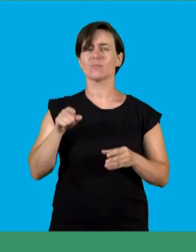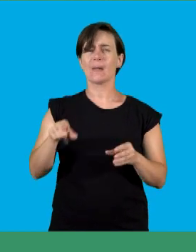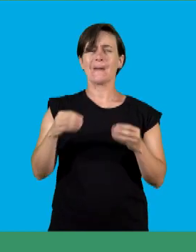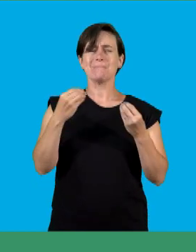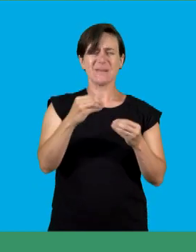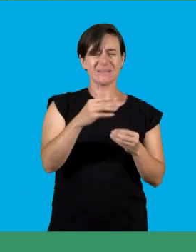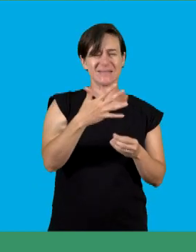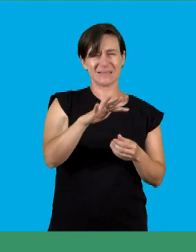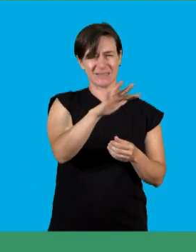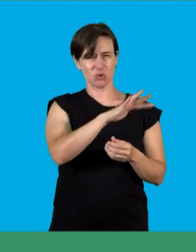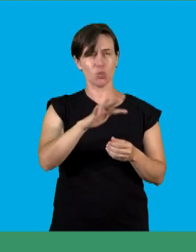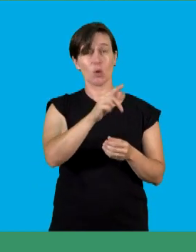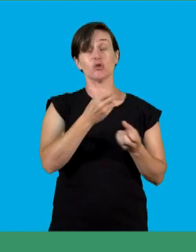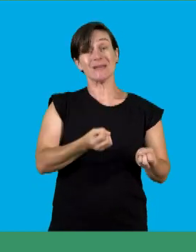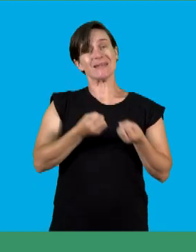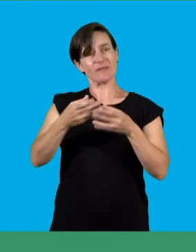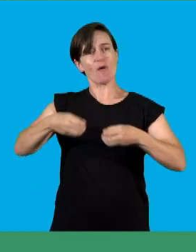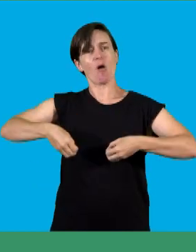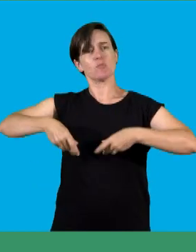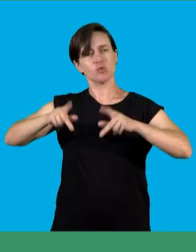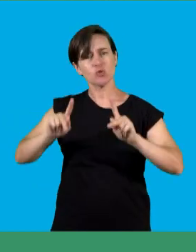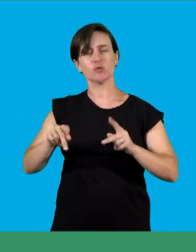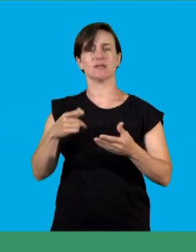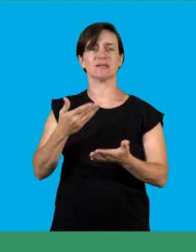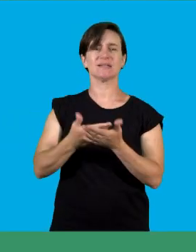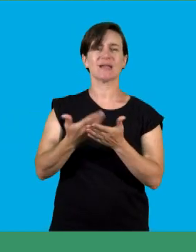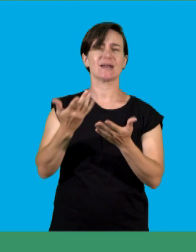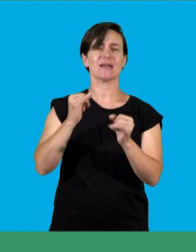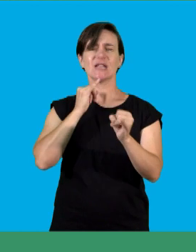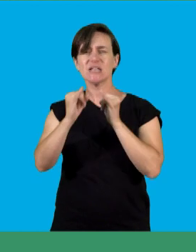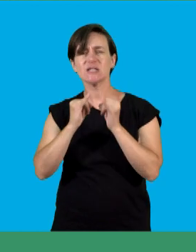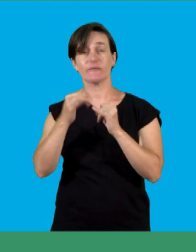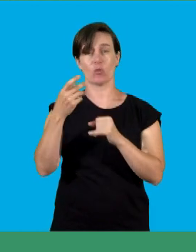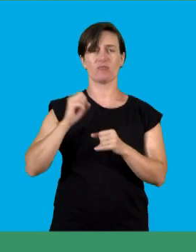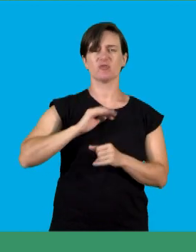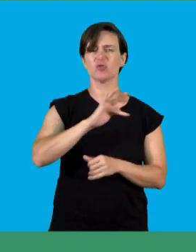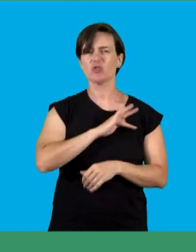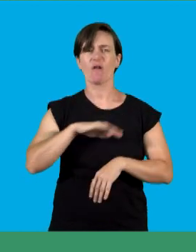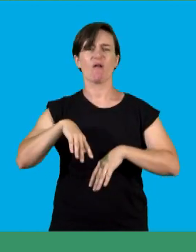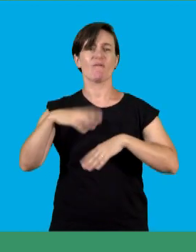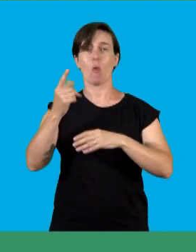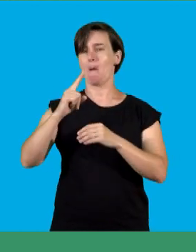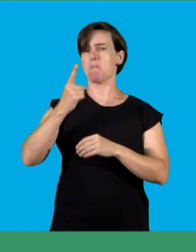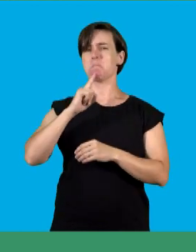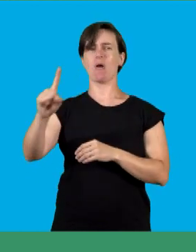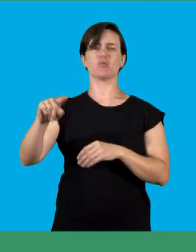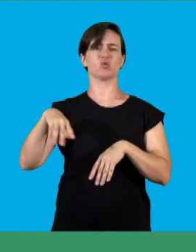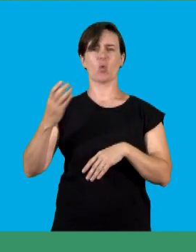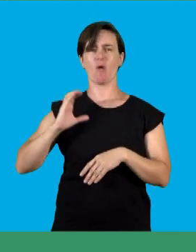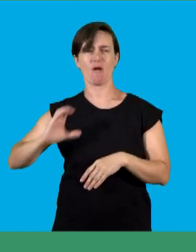provide opportunities for interviews with employers, customers, or analysts, etc.